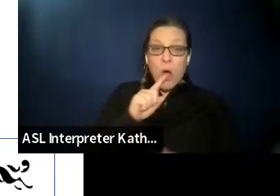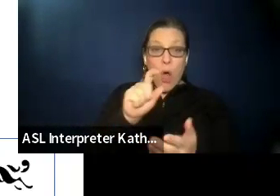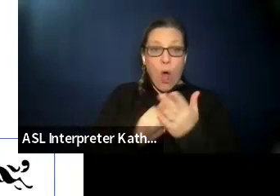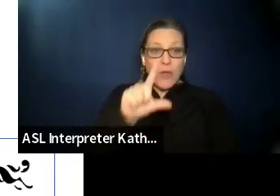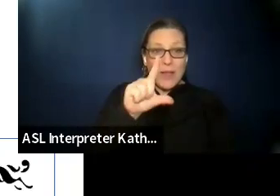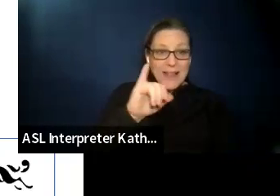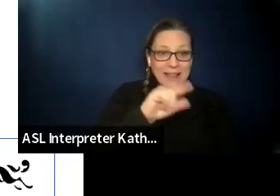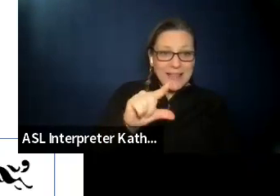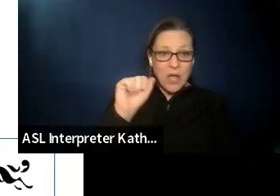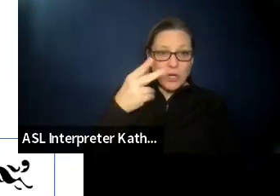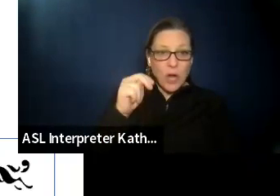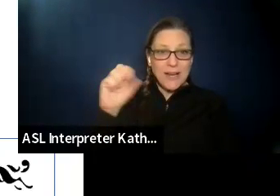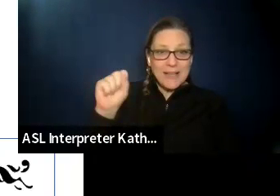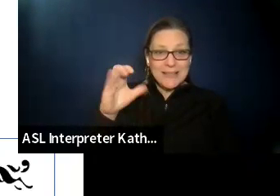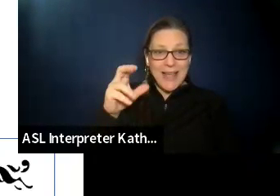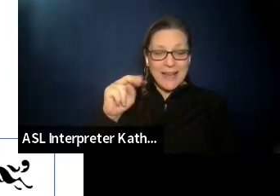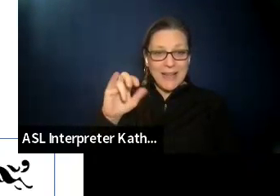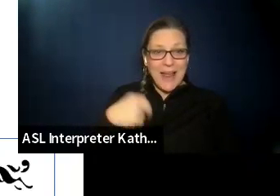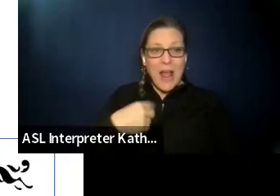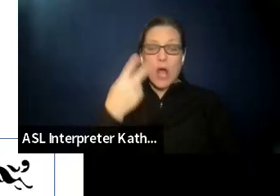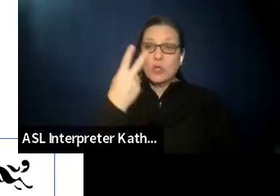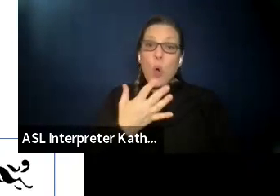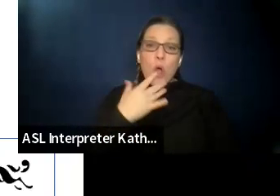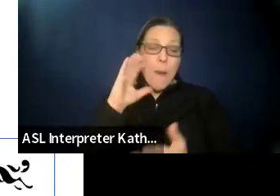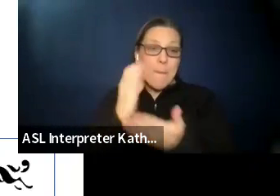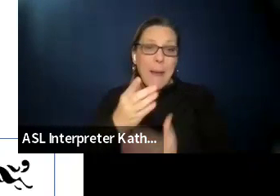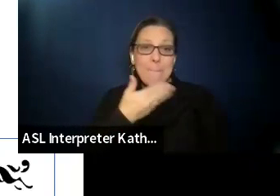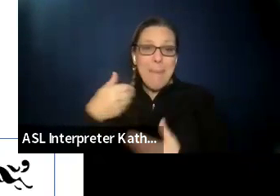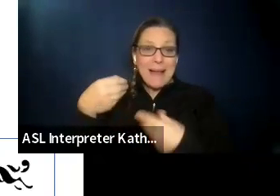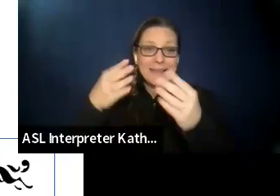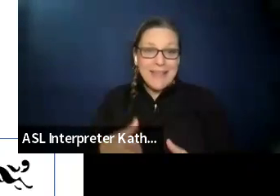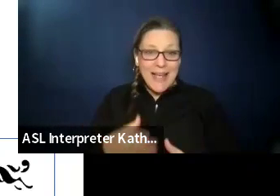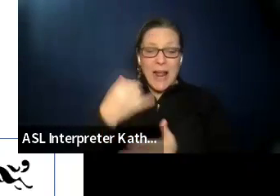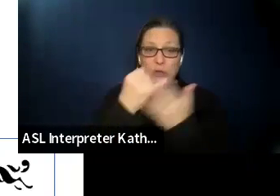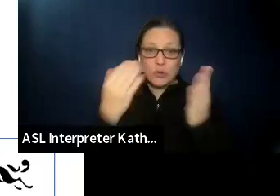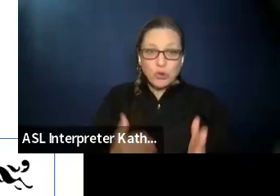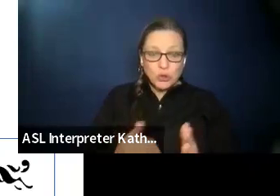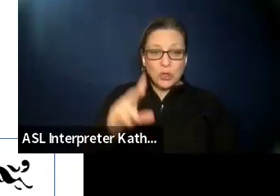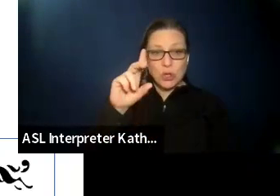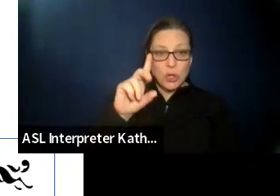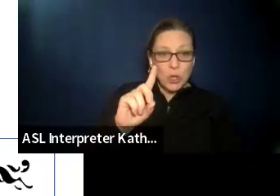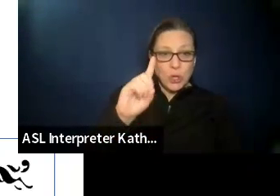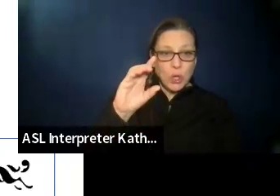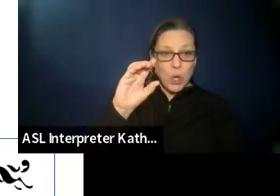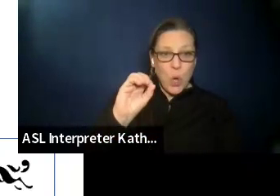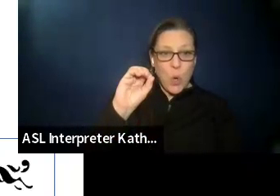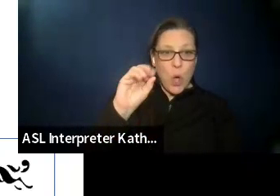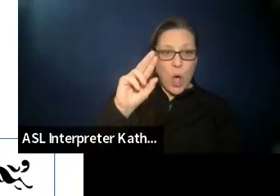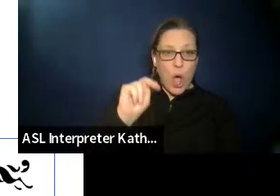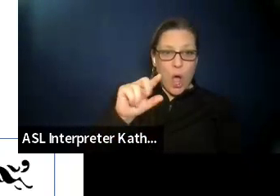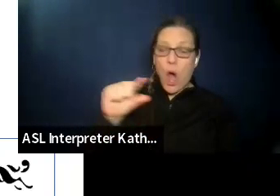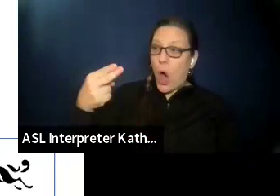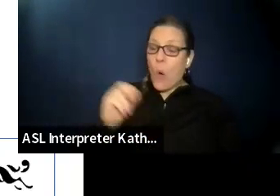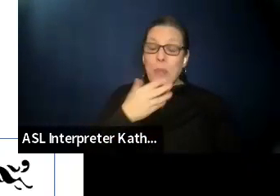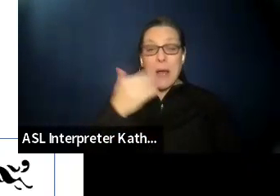Garton Scanlon and packed with 2-color illustrations by best-selling illustrator Dong Ho, who is probably best known